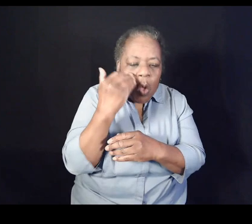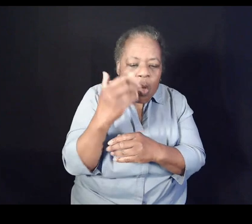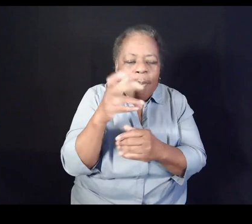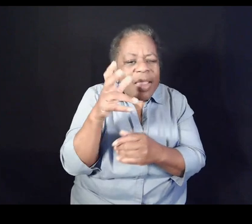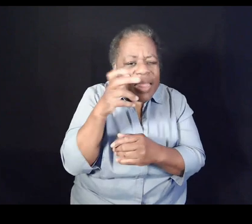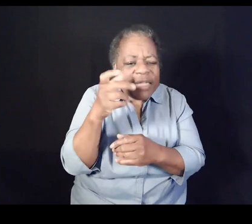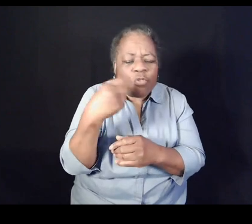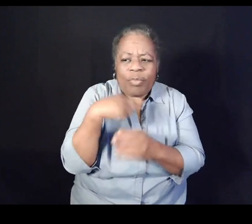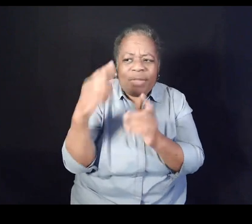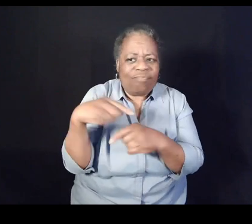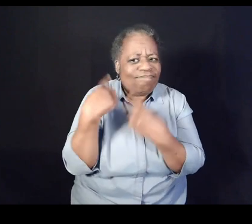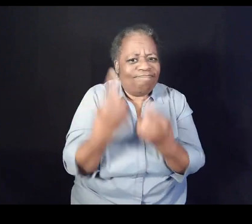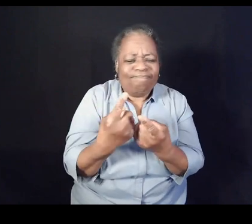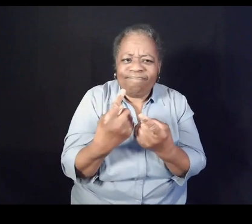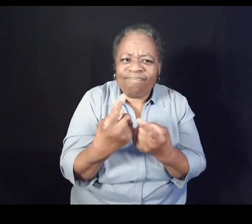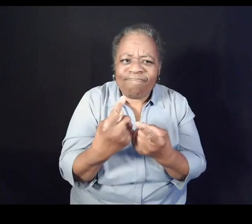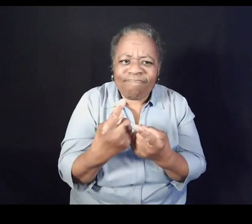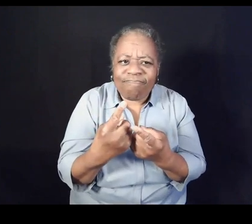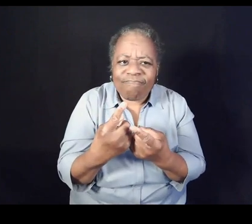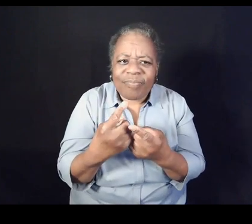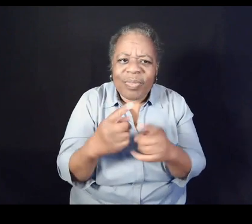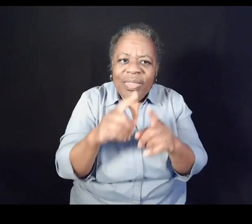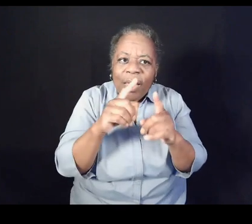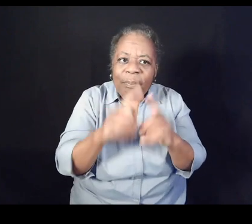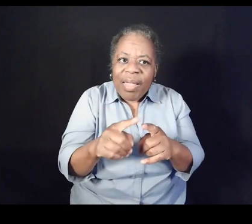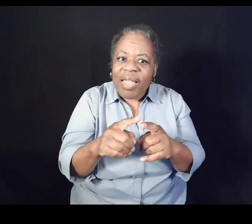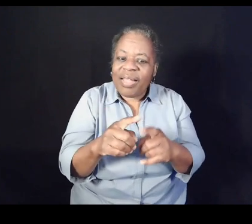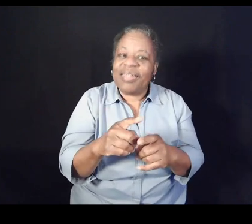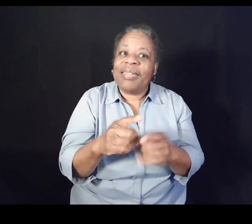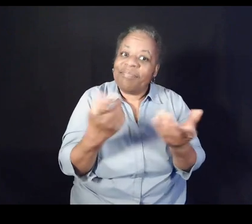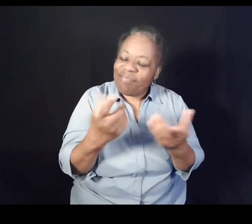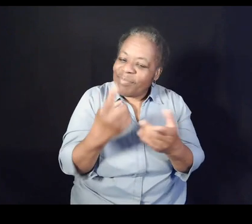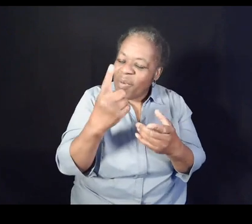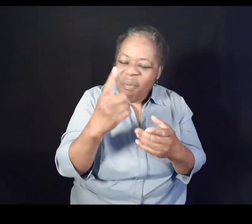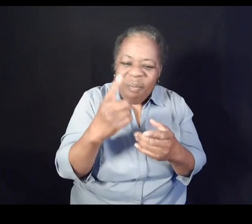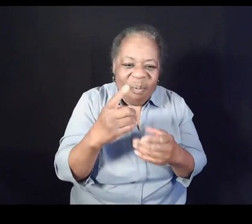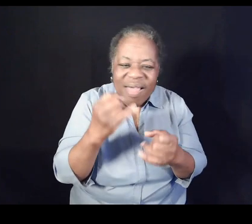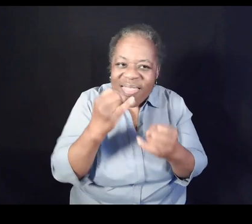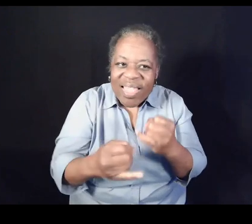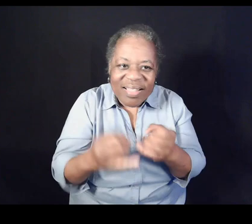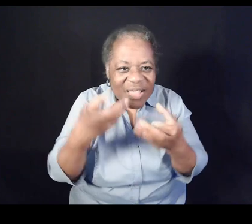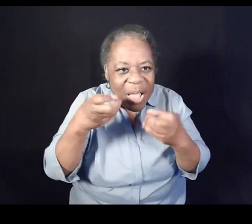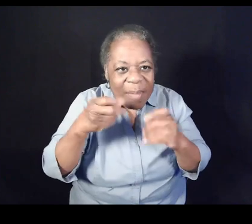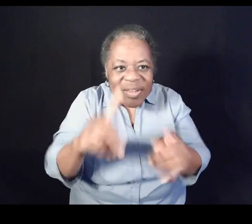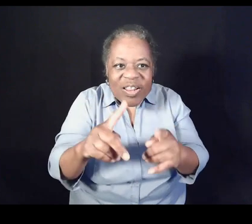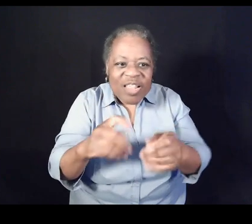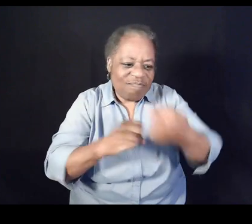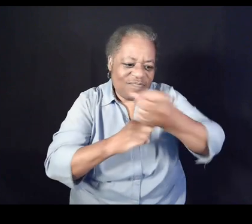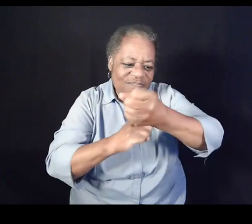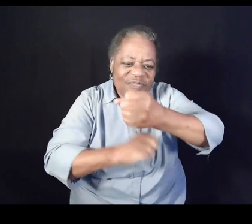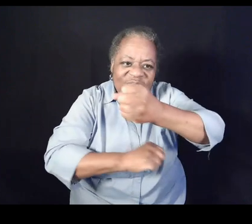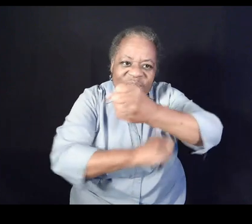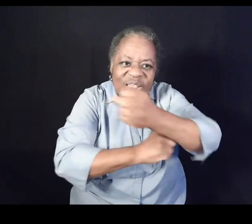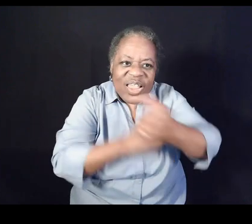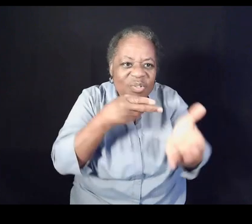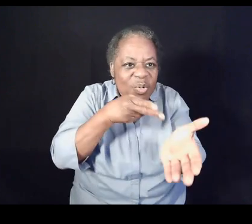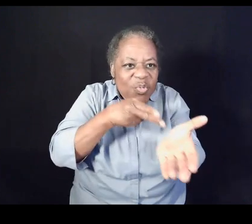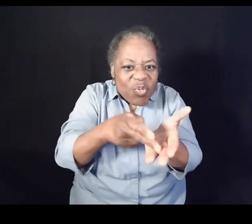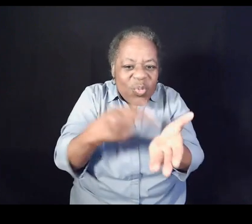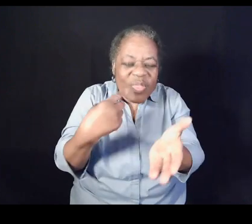while, but I don't want to miss one last chance to affirm some foundational truths as we look to the